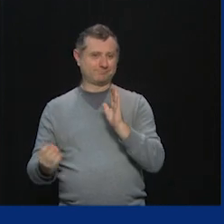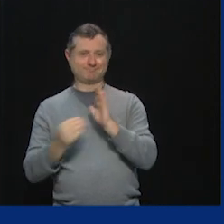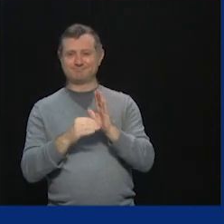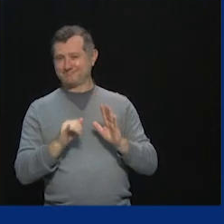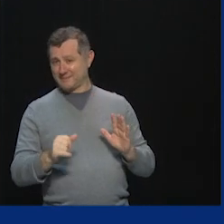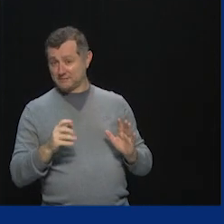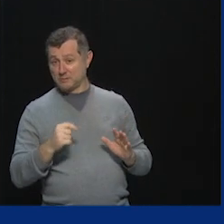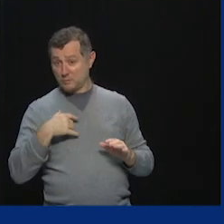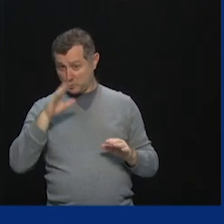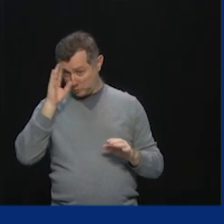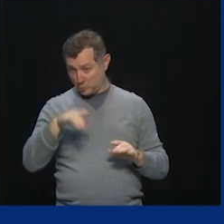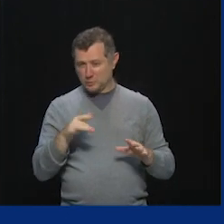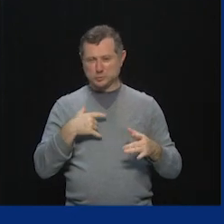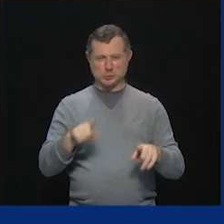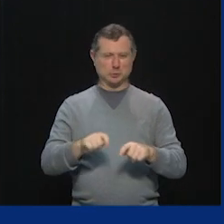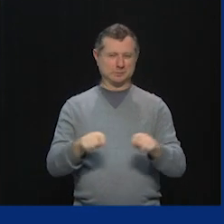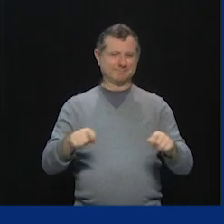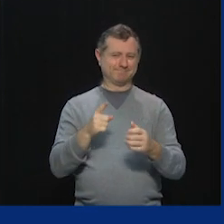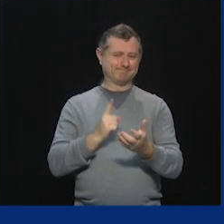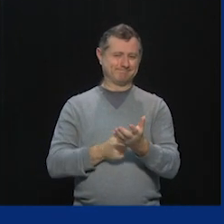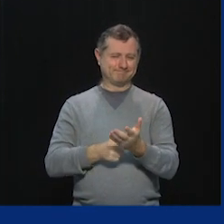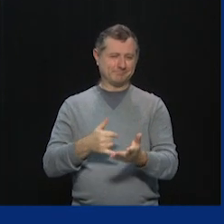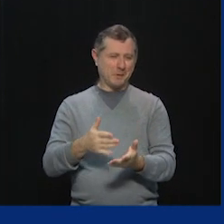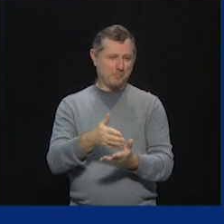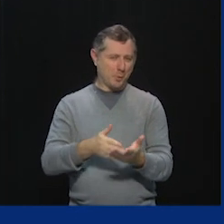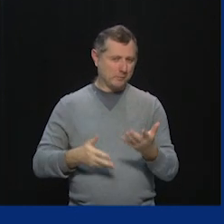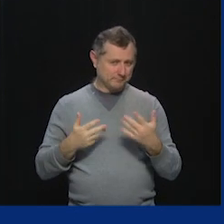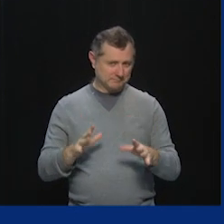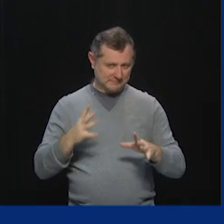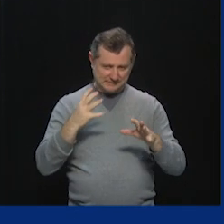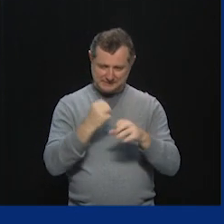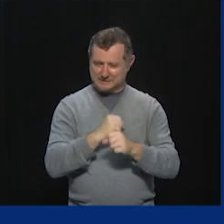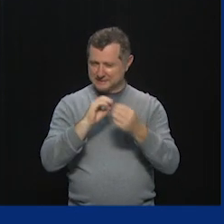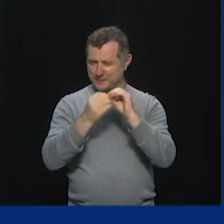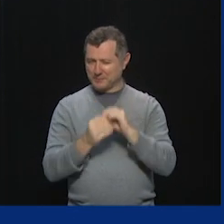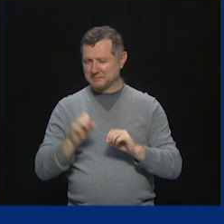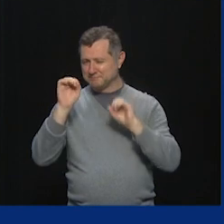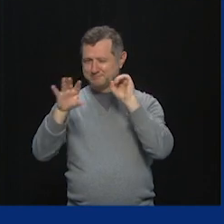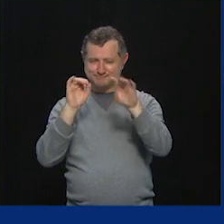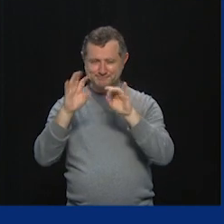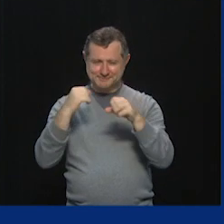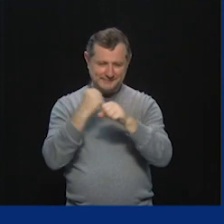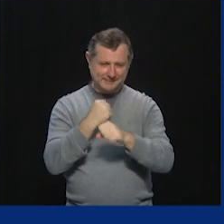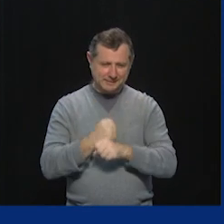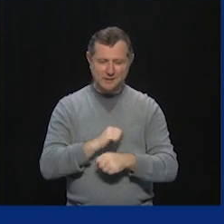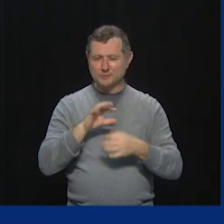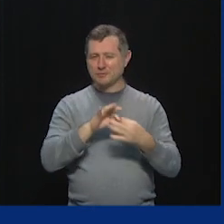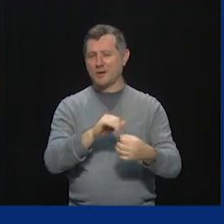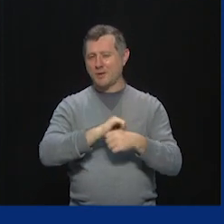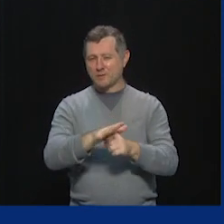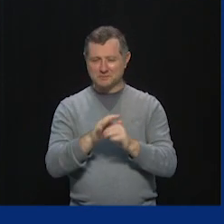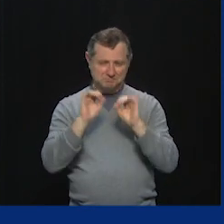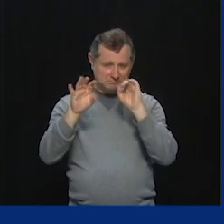to present our latest statistics and information on where we are with the pandemic, and we'll return shortly. Thank you.